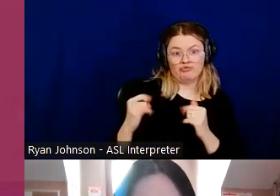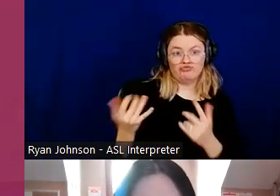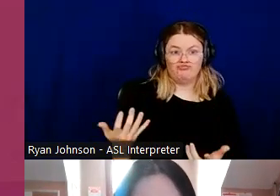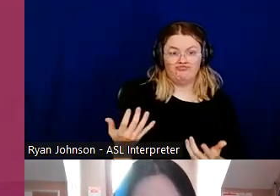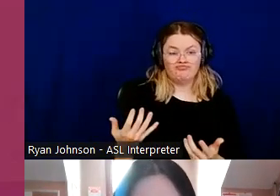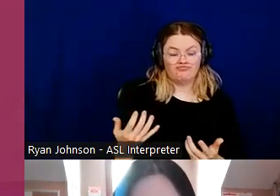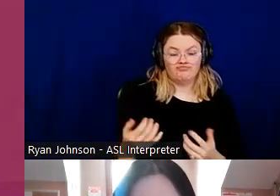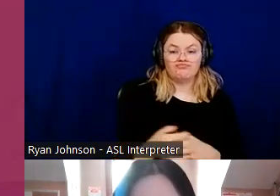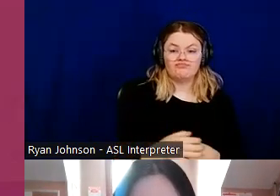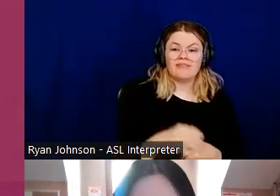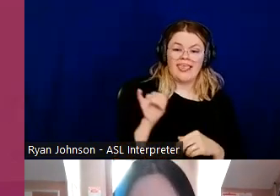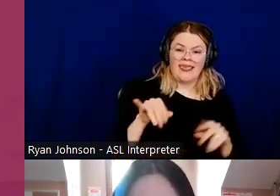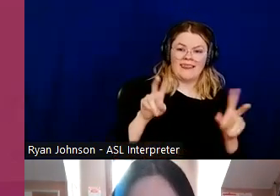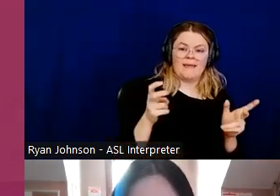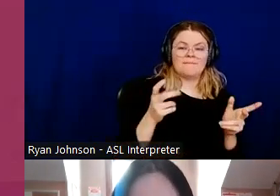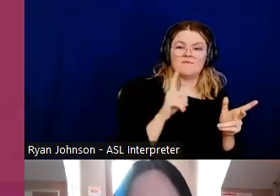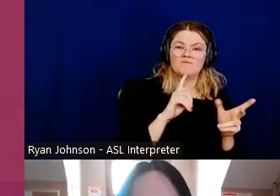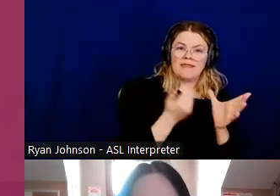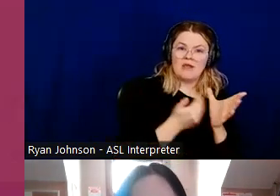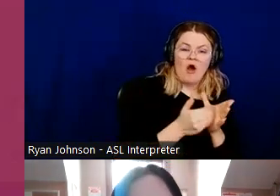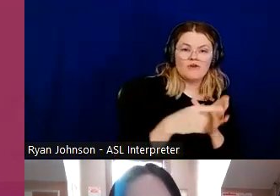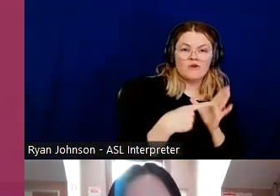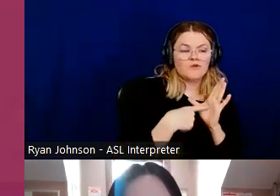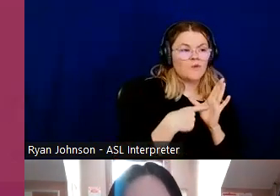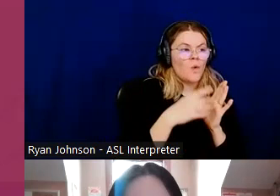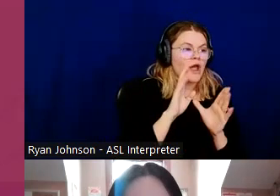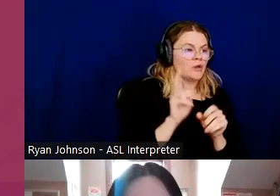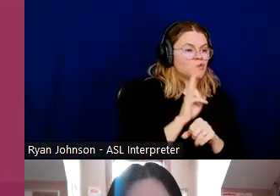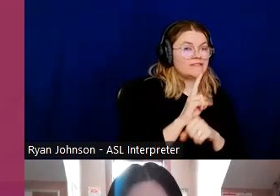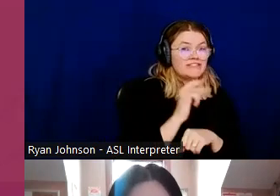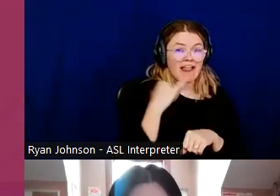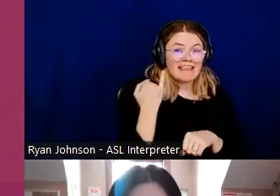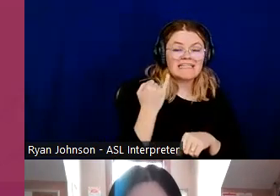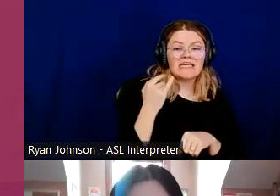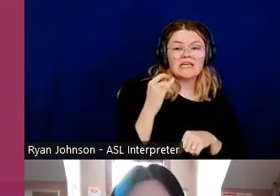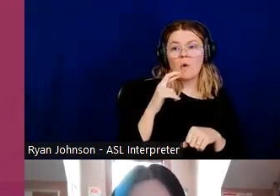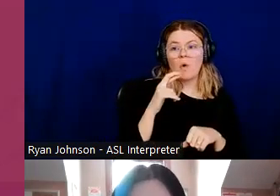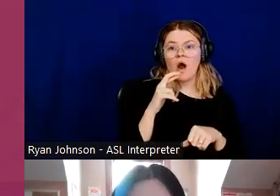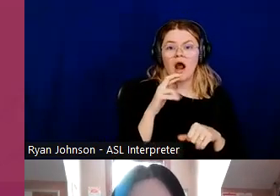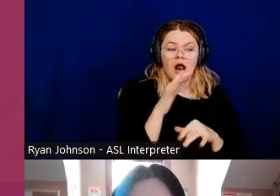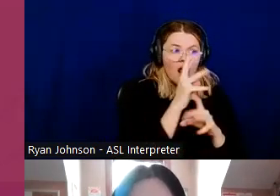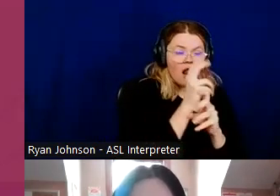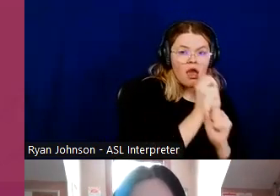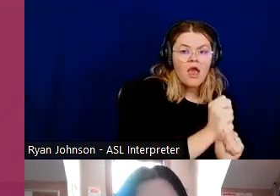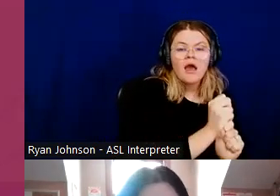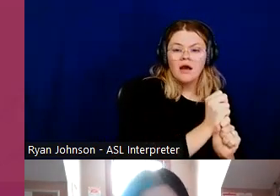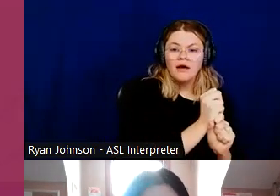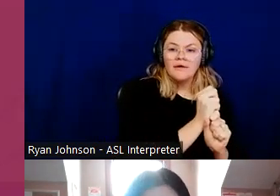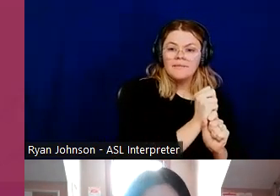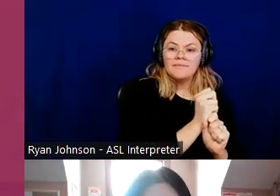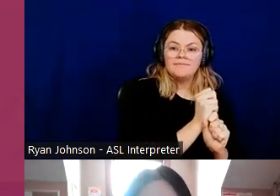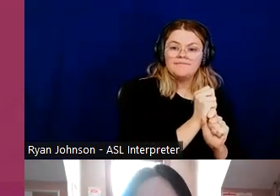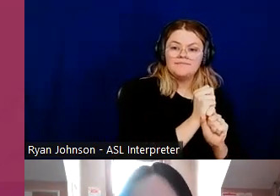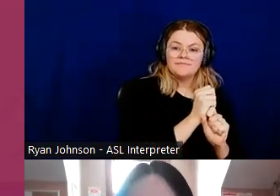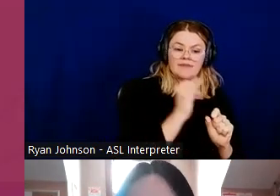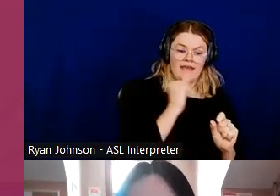And this trope is known for portraying jealousy, envious, and dangerous acts of a character who is demanding to